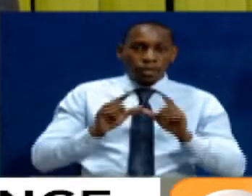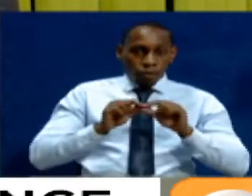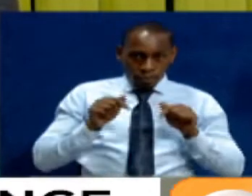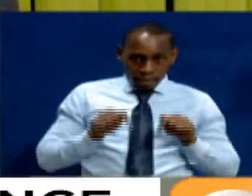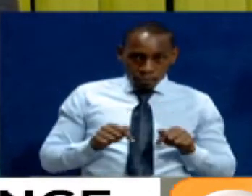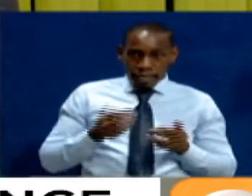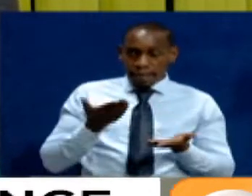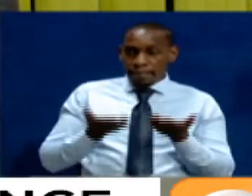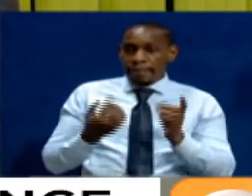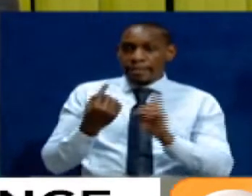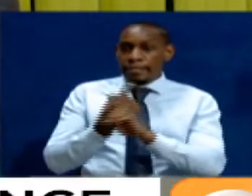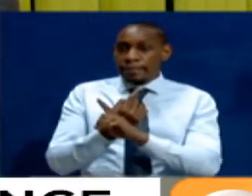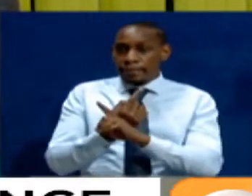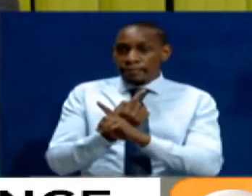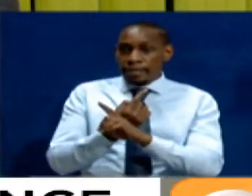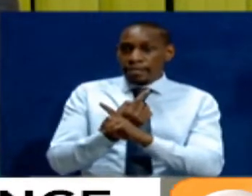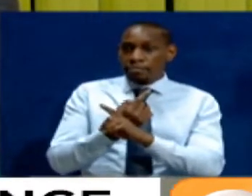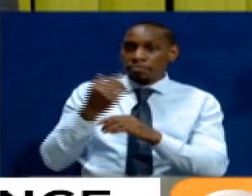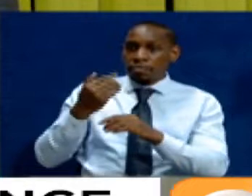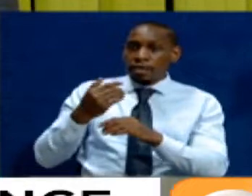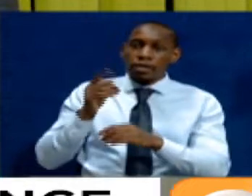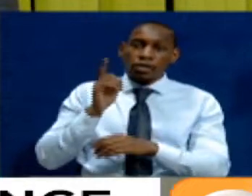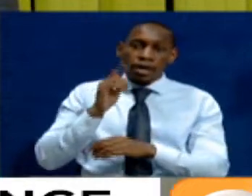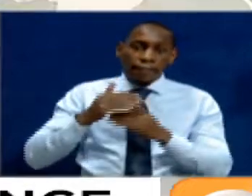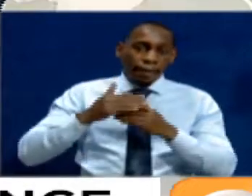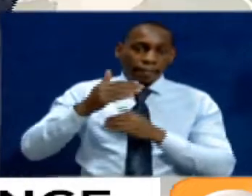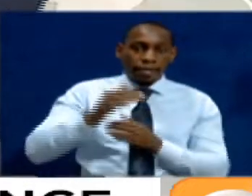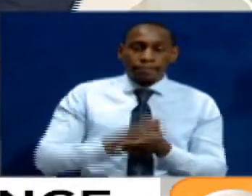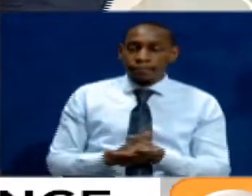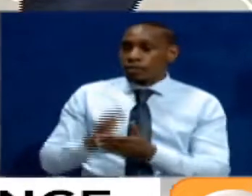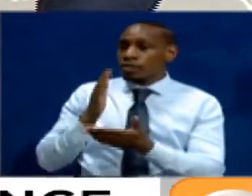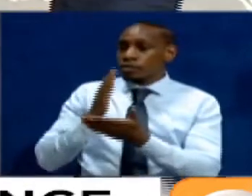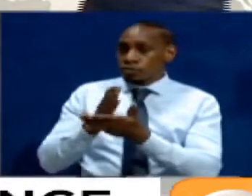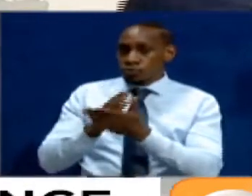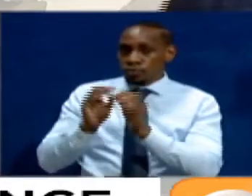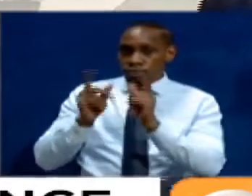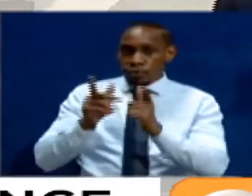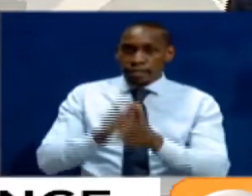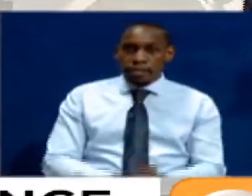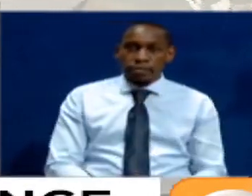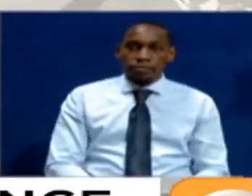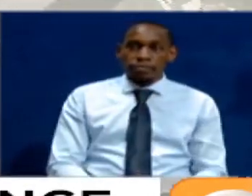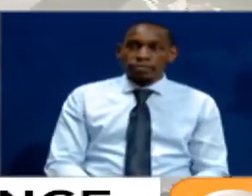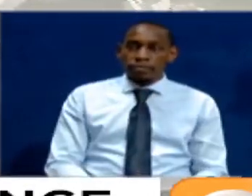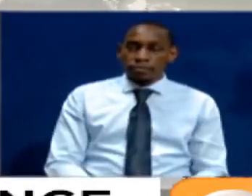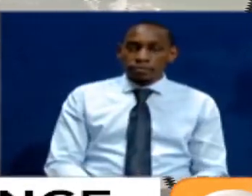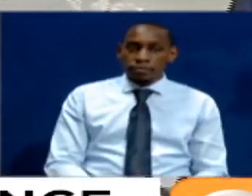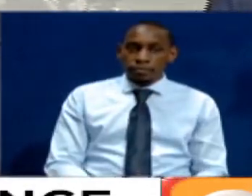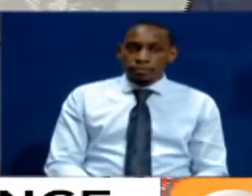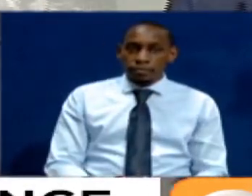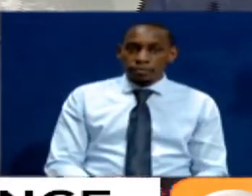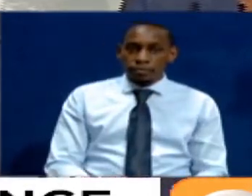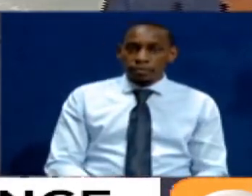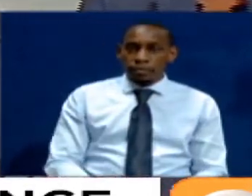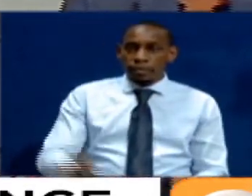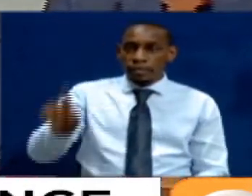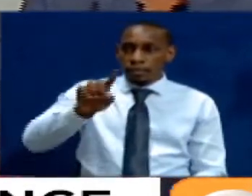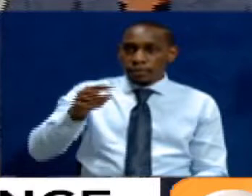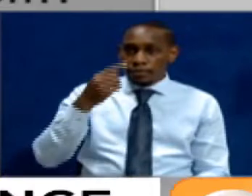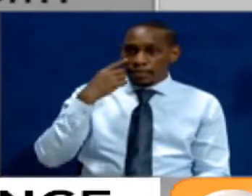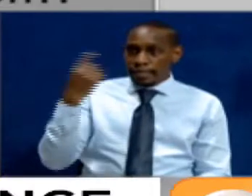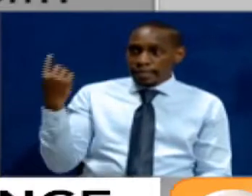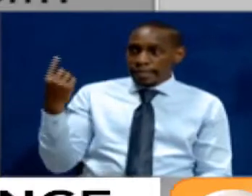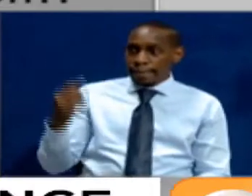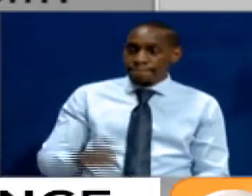today may not be exactly correct tomorrow. True that, true that. Okay, Dr. Willis Akwala, maybe you can answer this question by Andrew